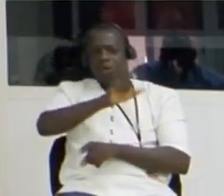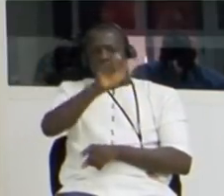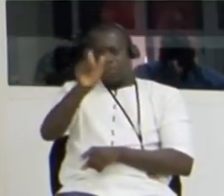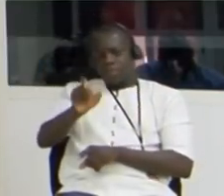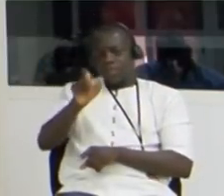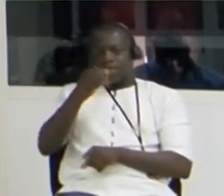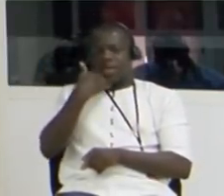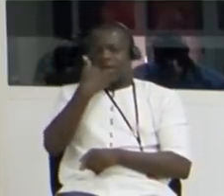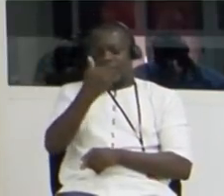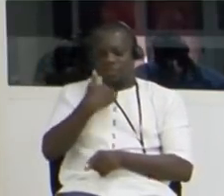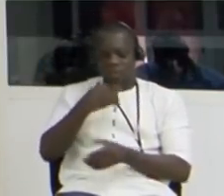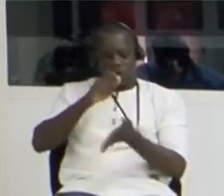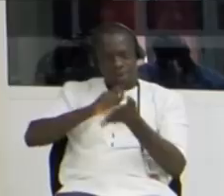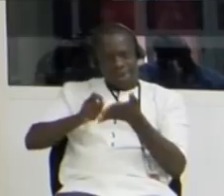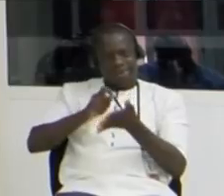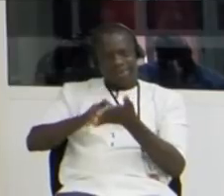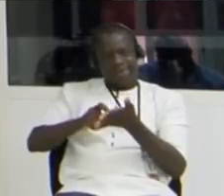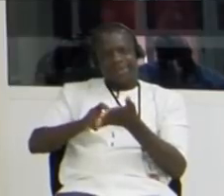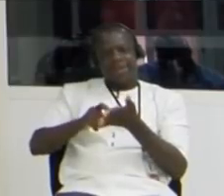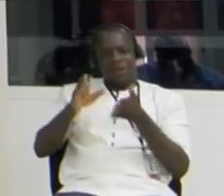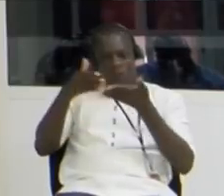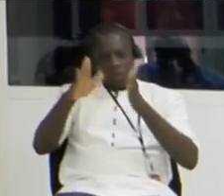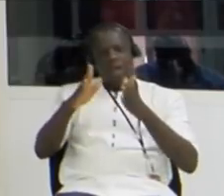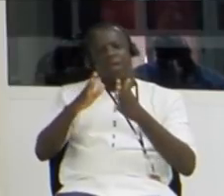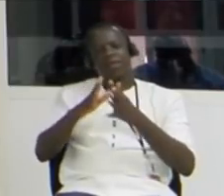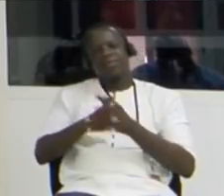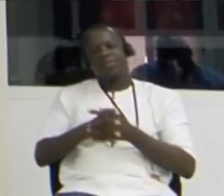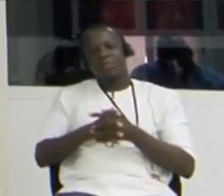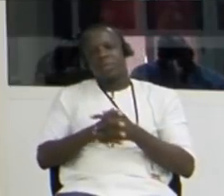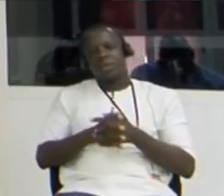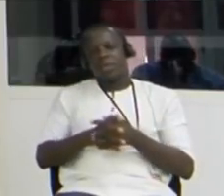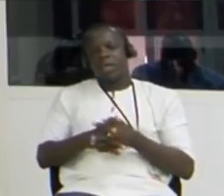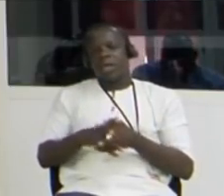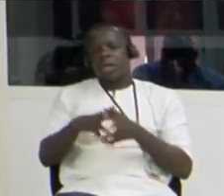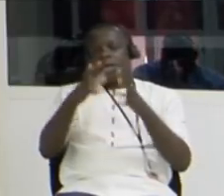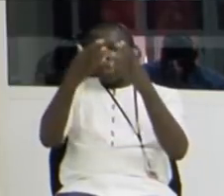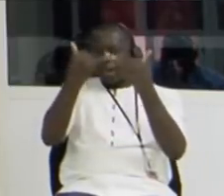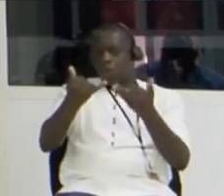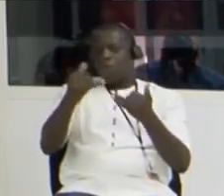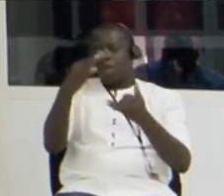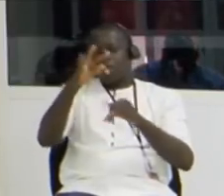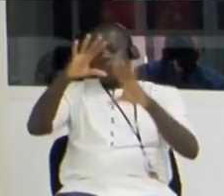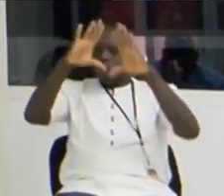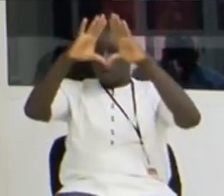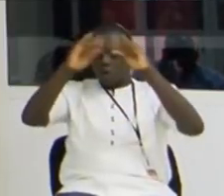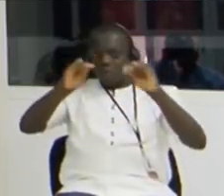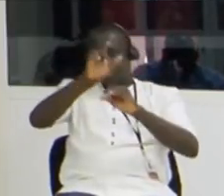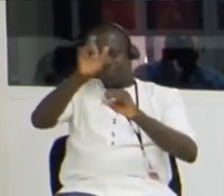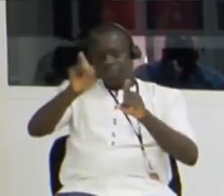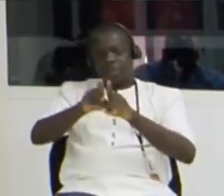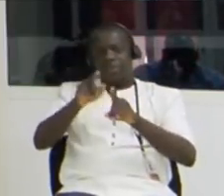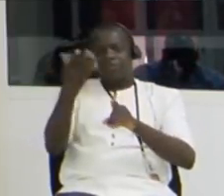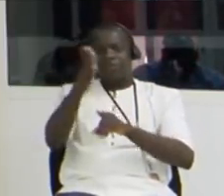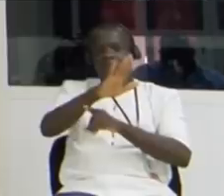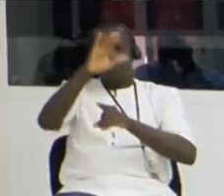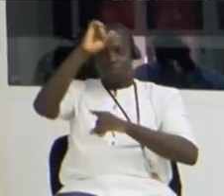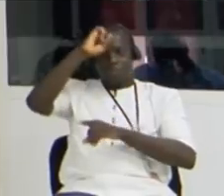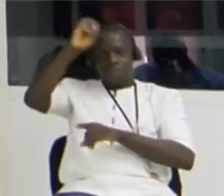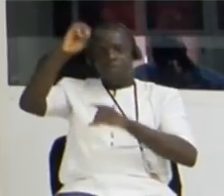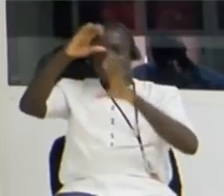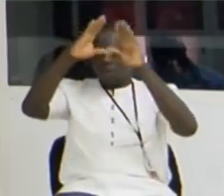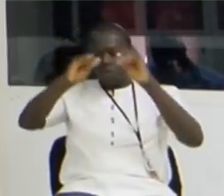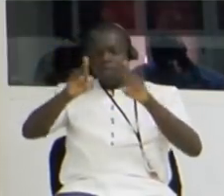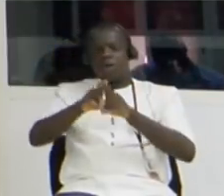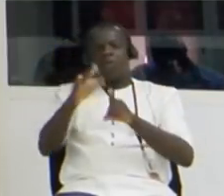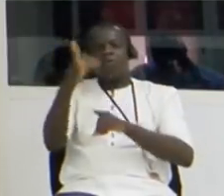So. And as officials of the President's office, where would those directions be coming from? I don't